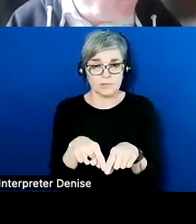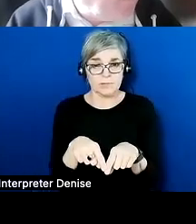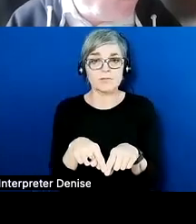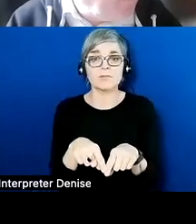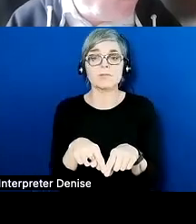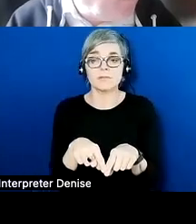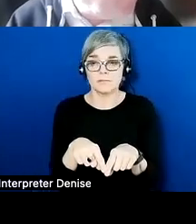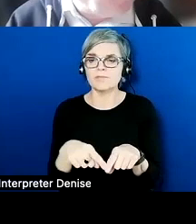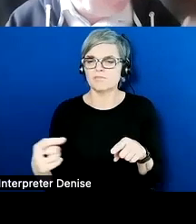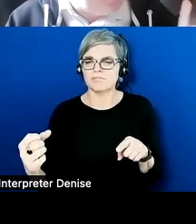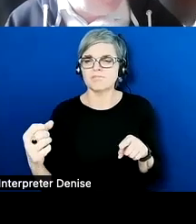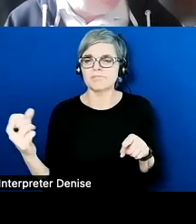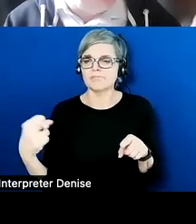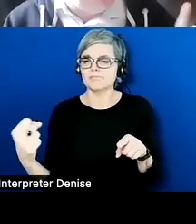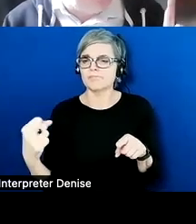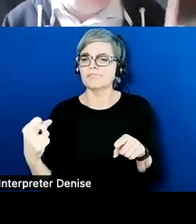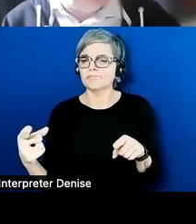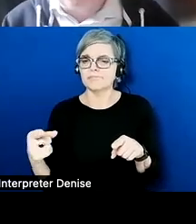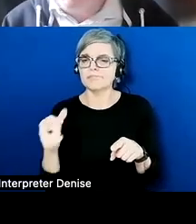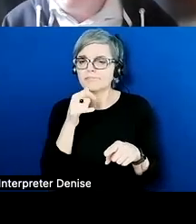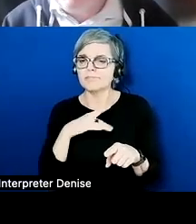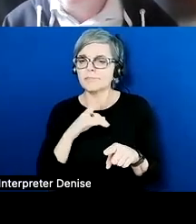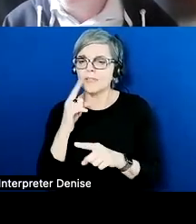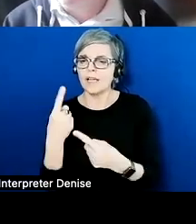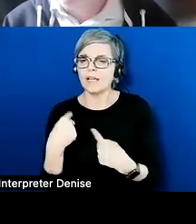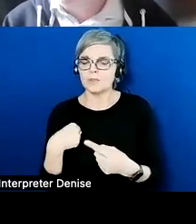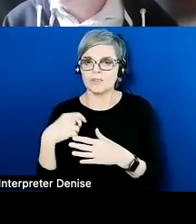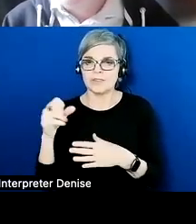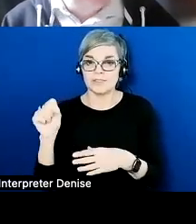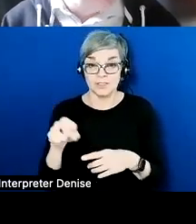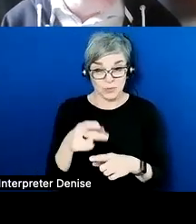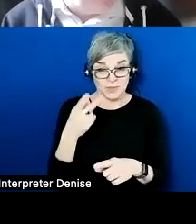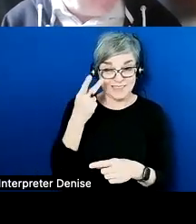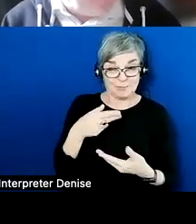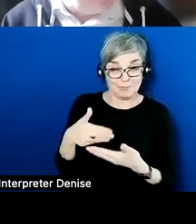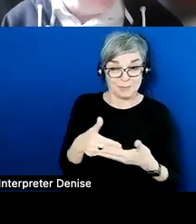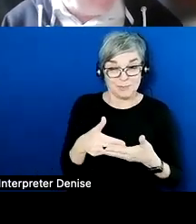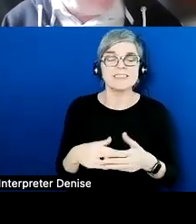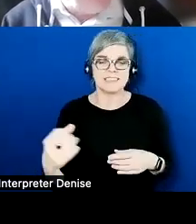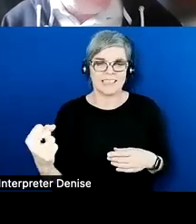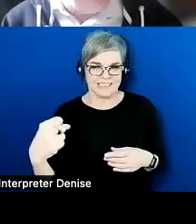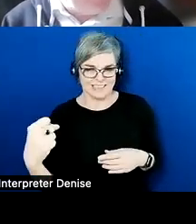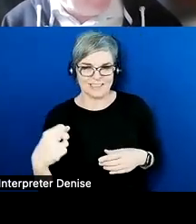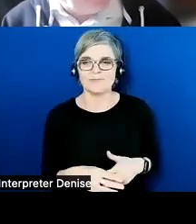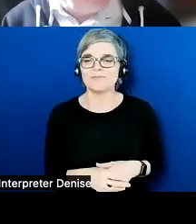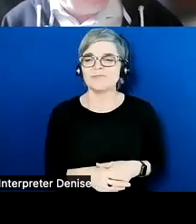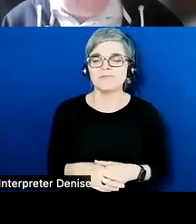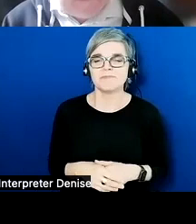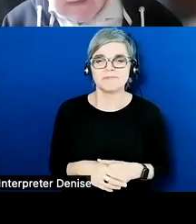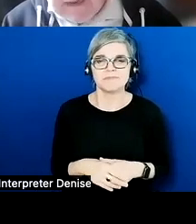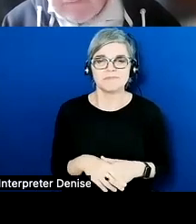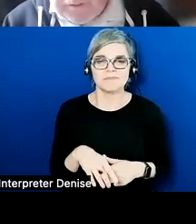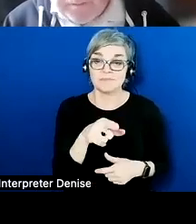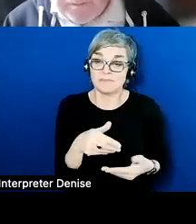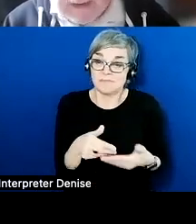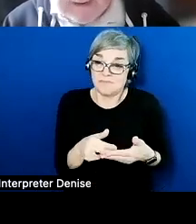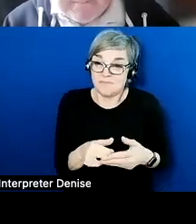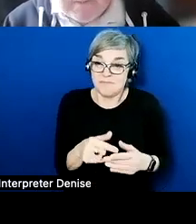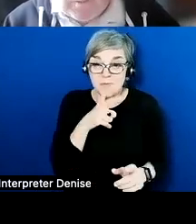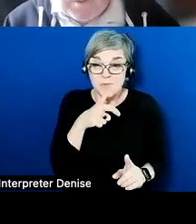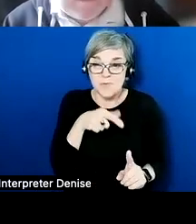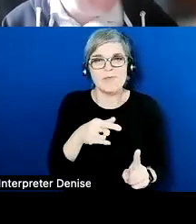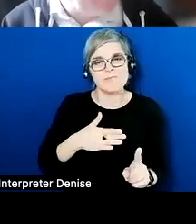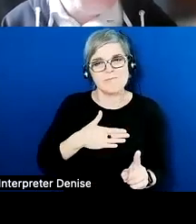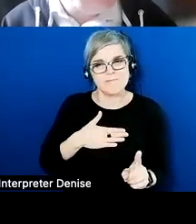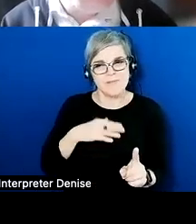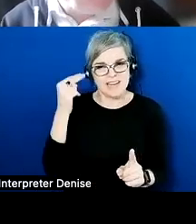yes, we can see it. You can see just a little baby. Yes. And the little baby is my nephew,